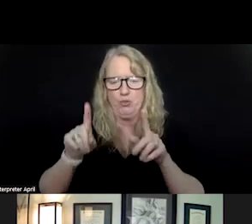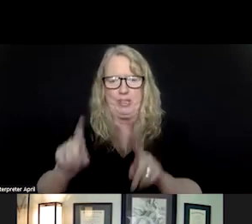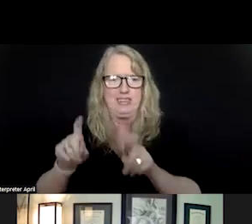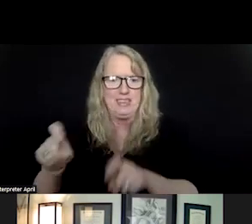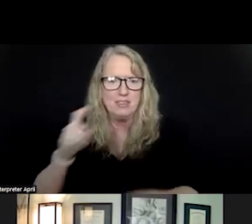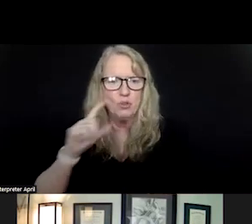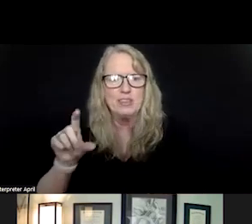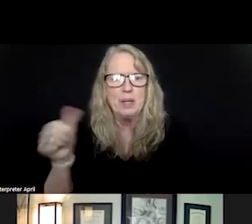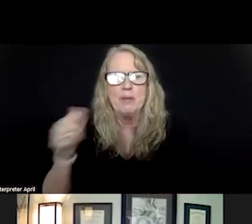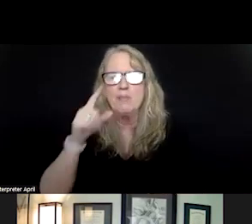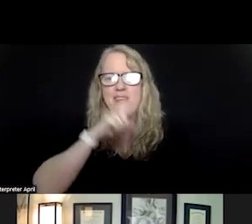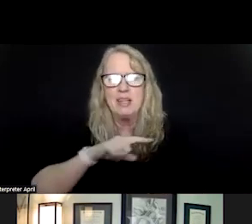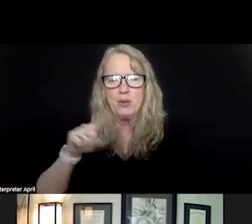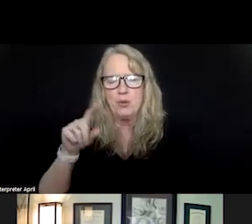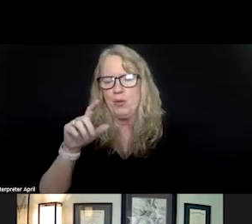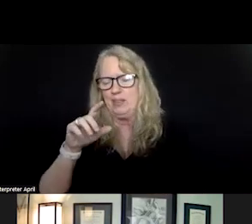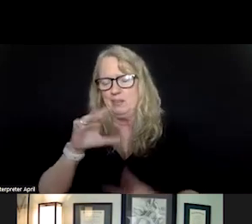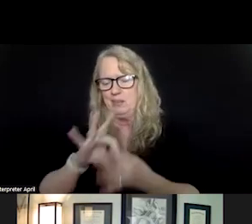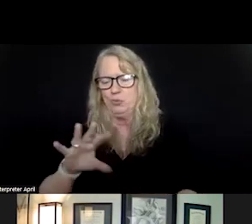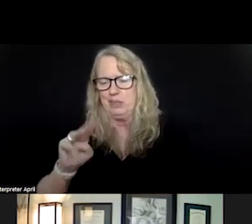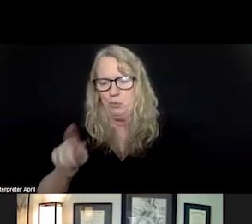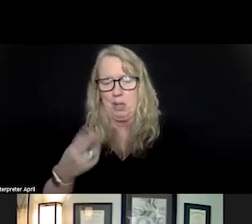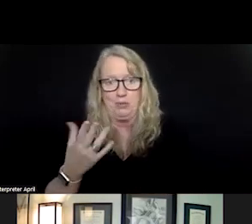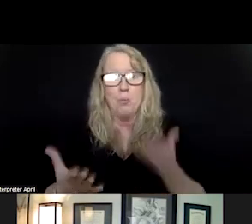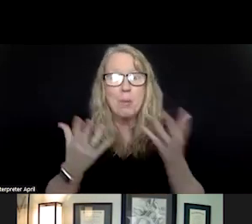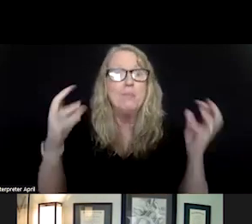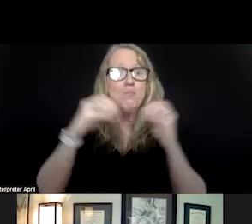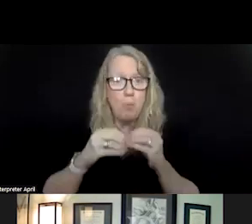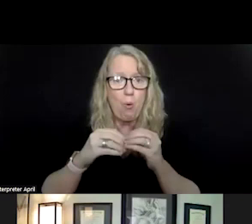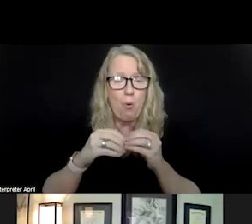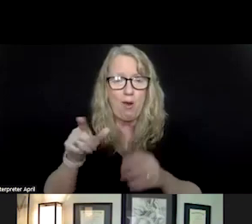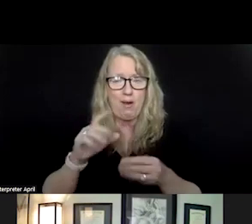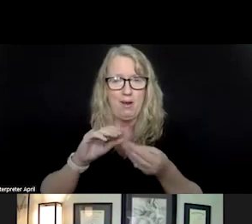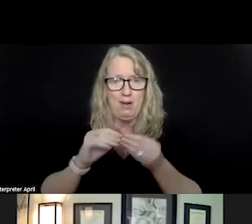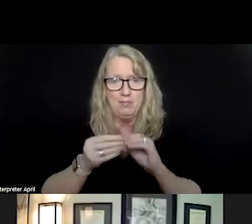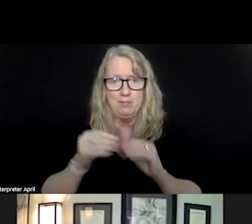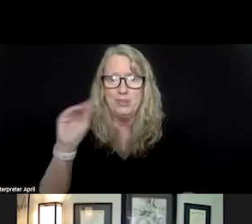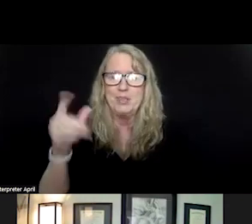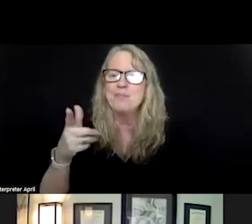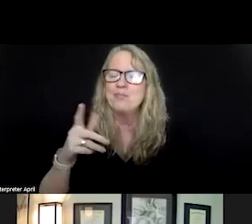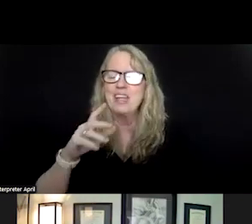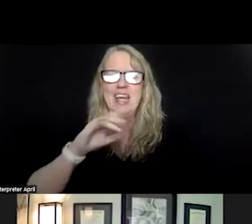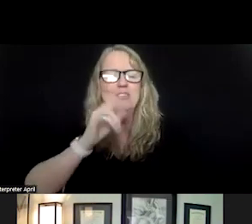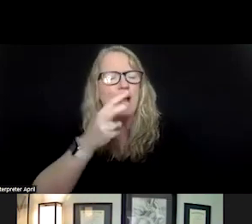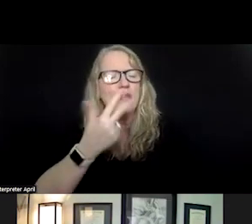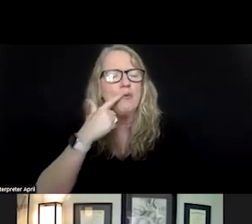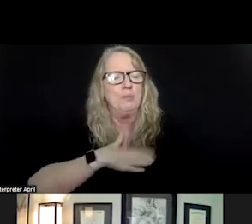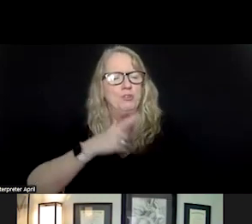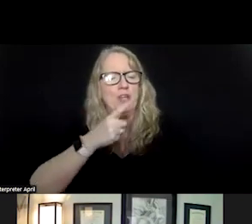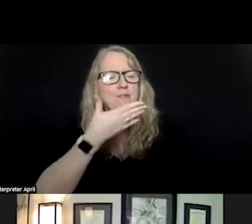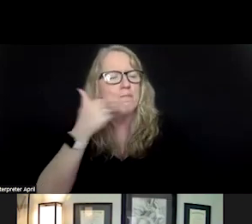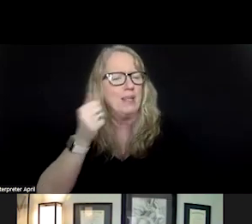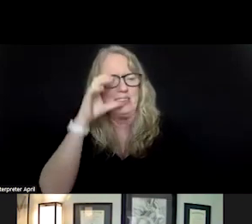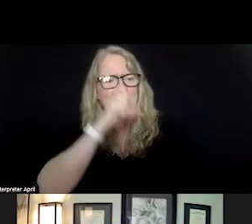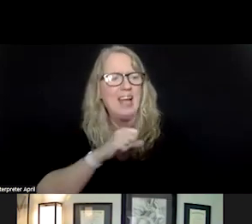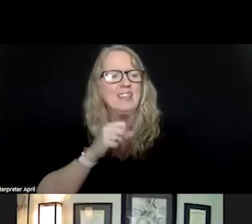taking. So it's probably more than that. Well, Jonathan, we appreciate you giving it your best guess, and